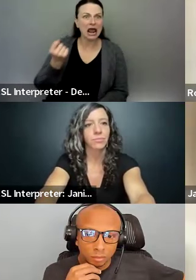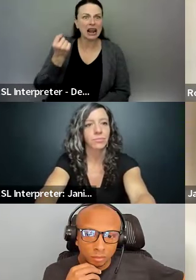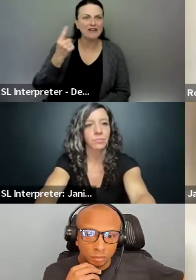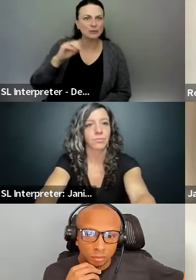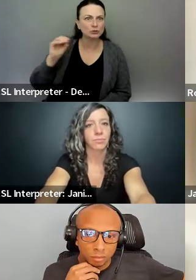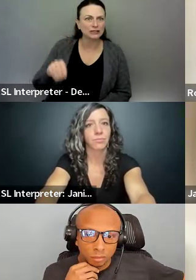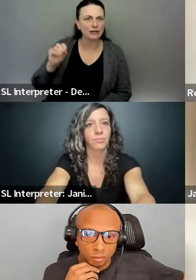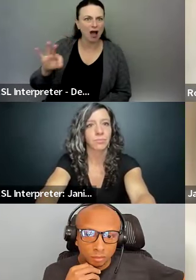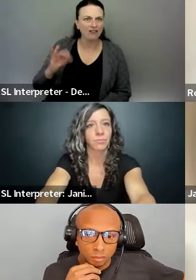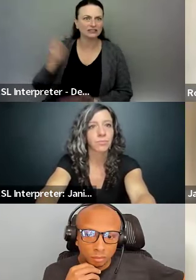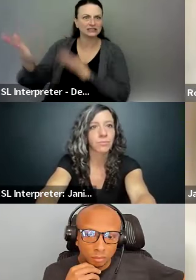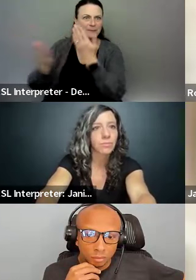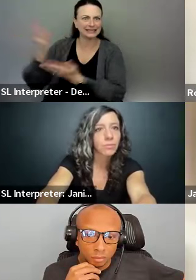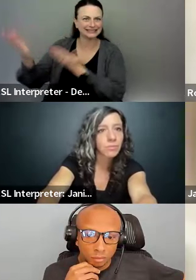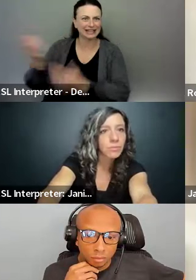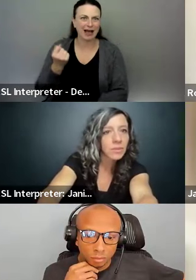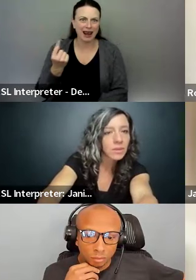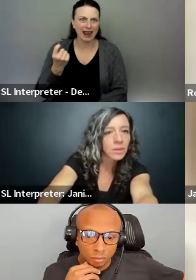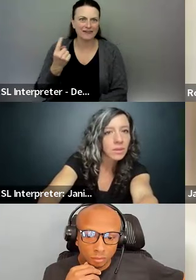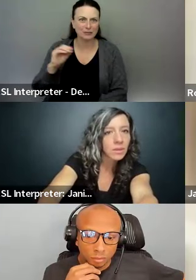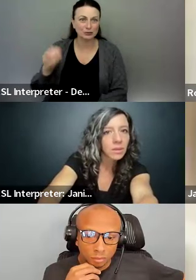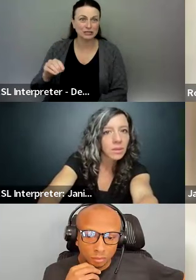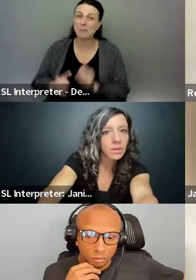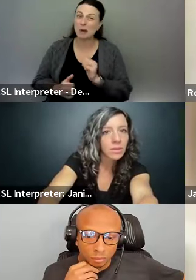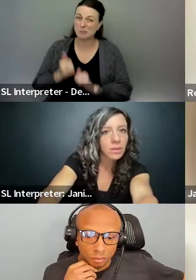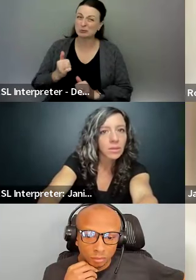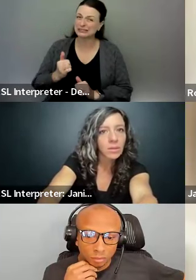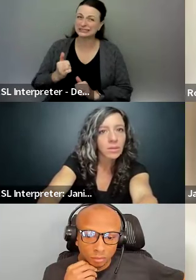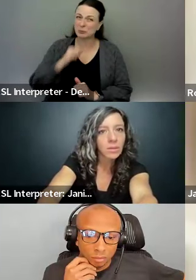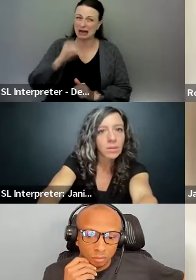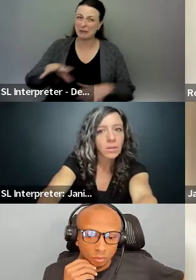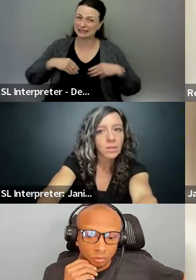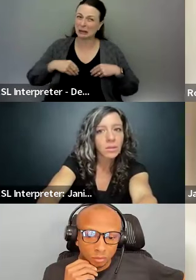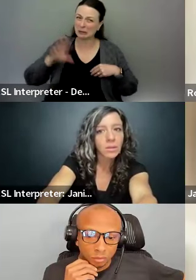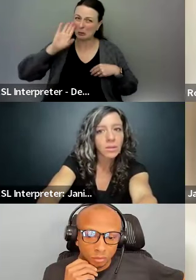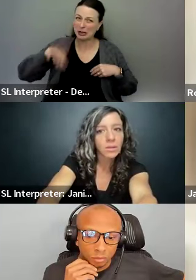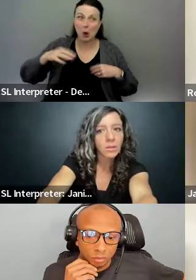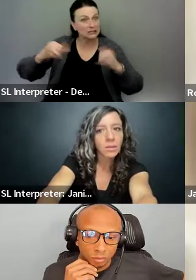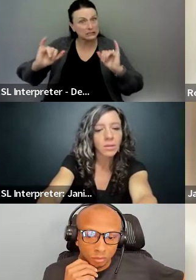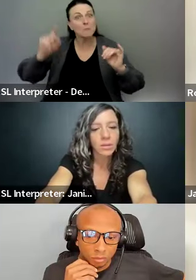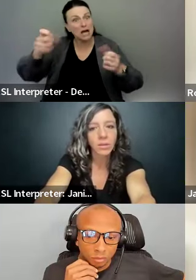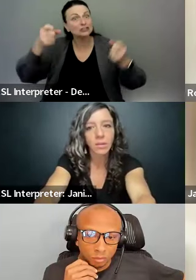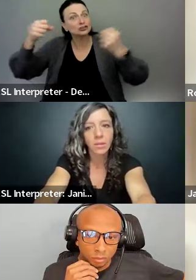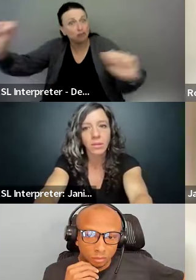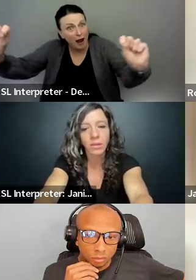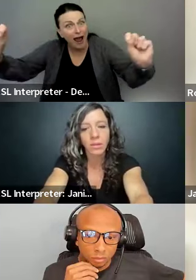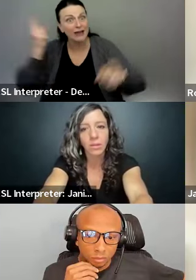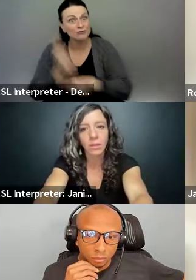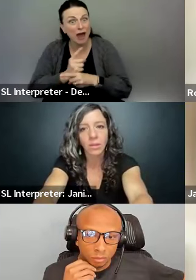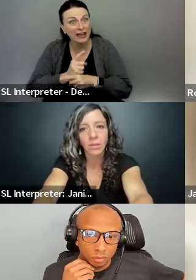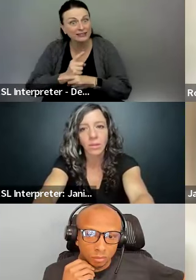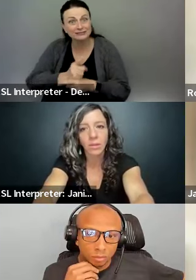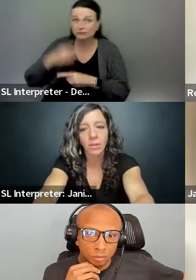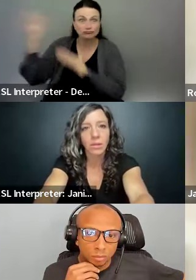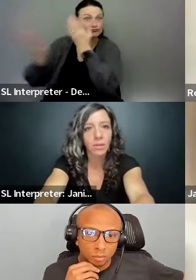So it's very likely that most of the talks will not get accepted. But we still have to try, right? So we